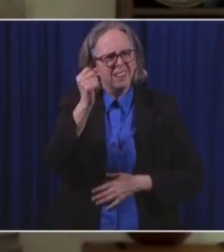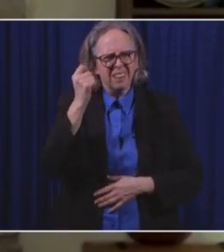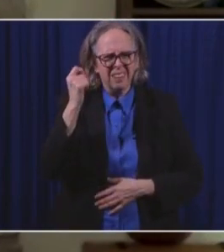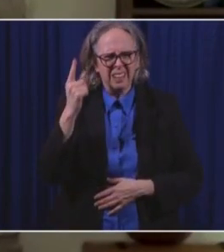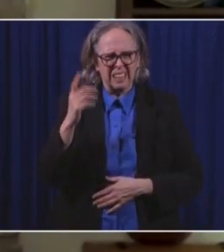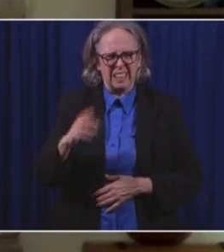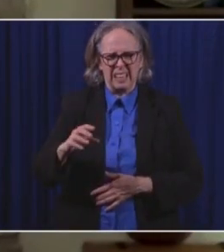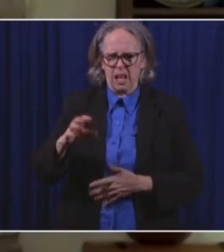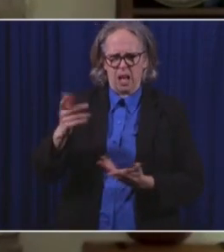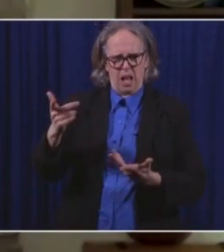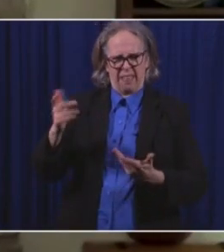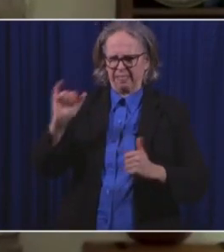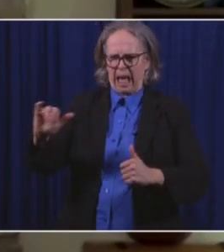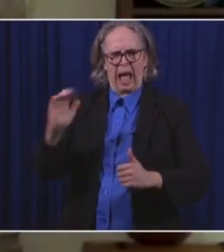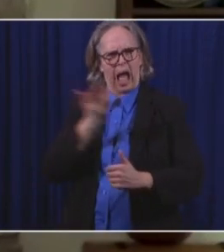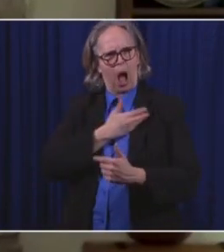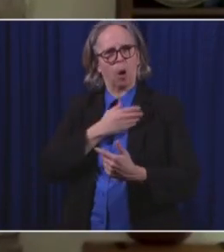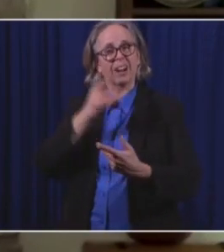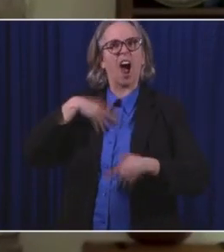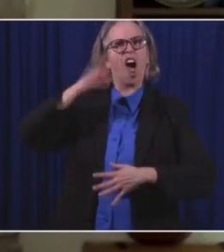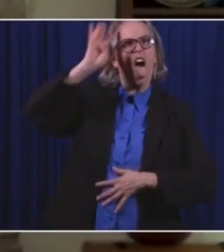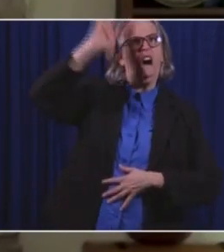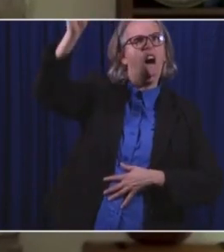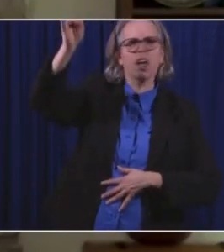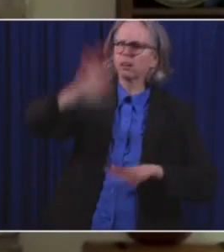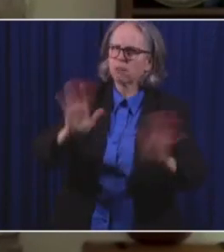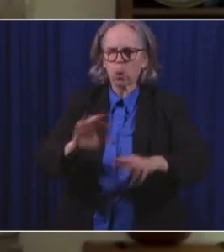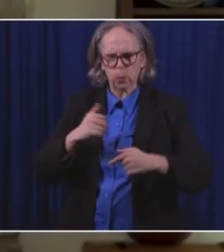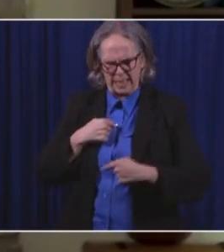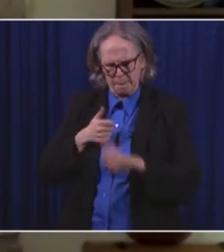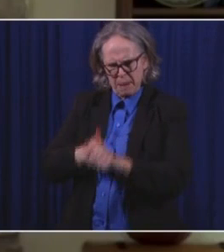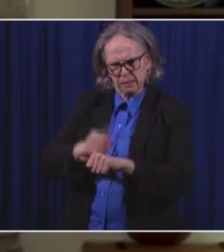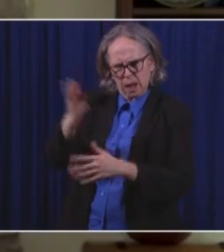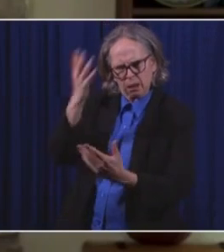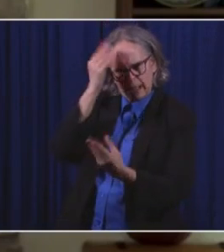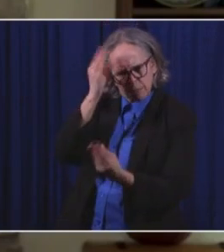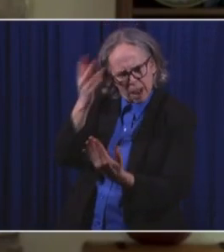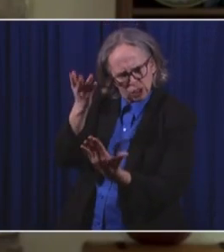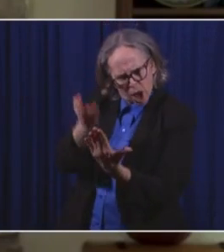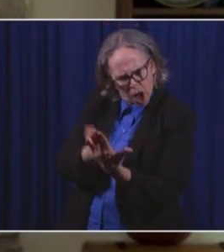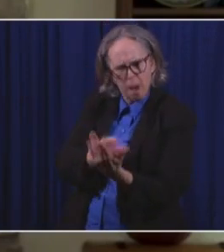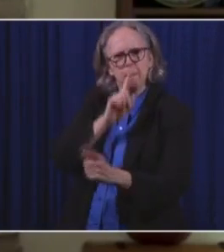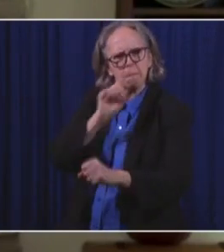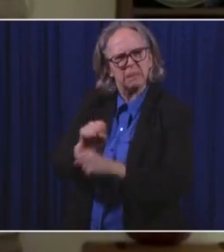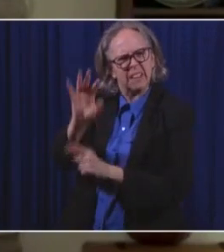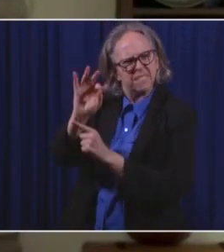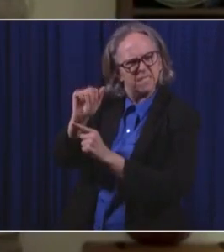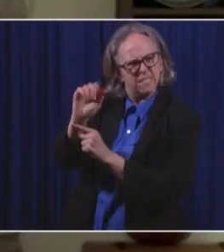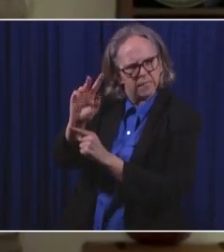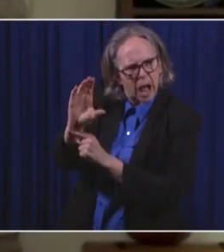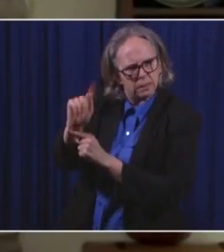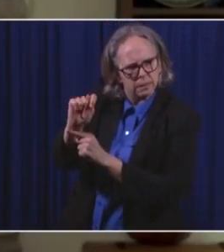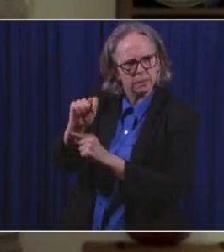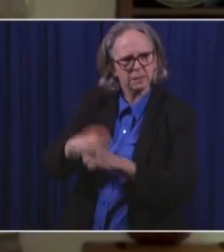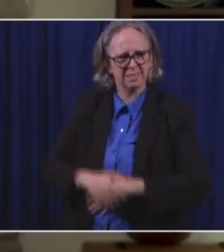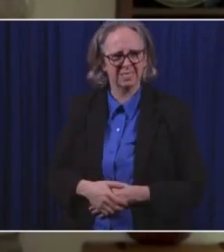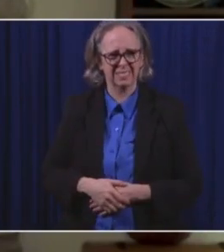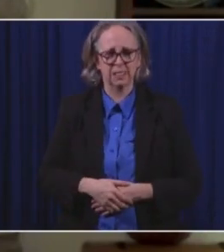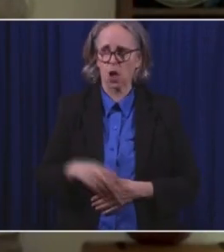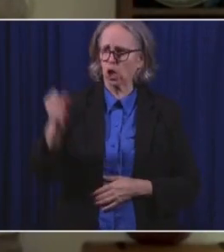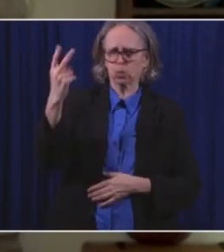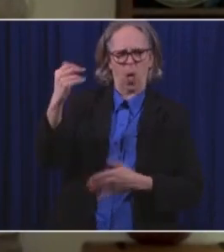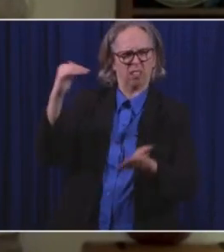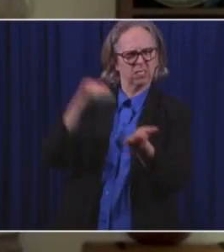these 12 doctors will now explain why these are the essential actions that we should take to get us through the